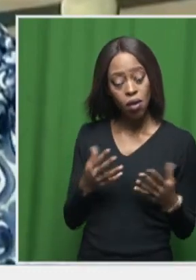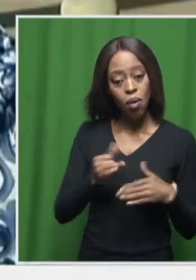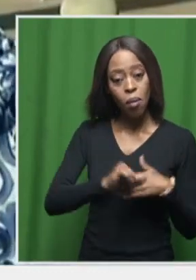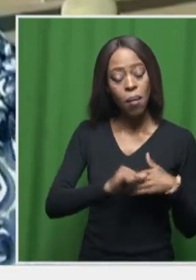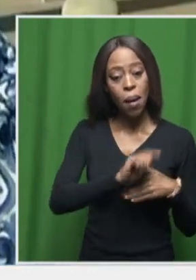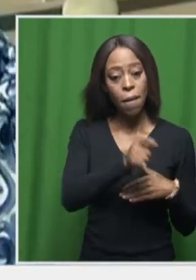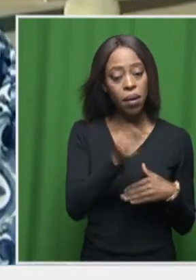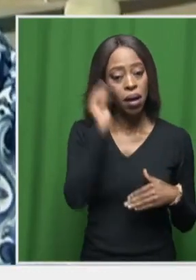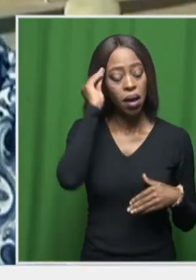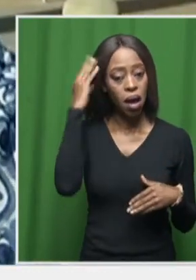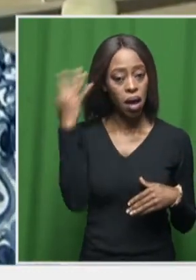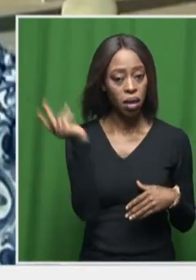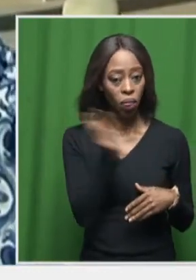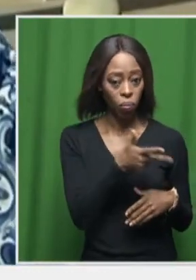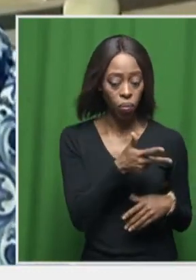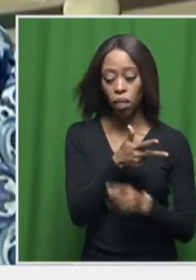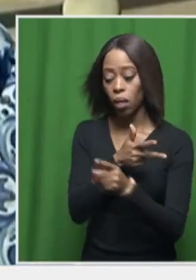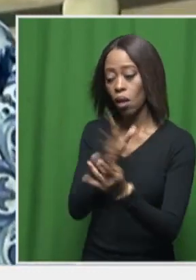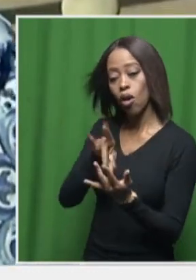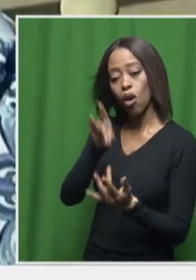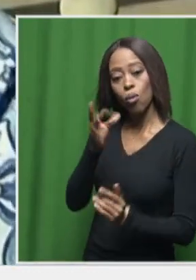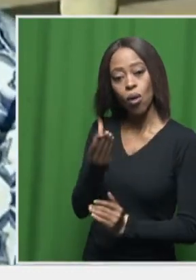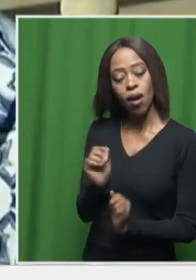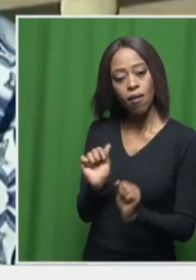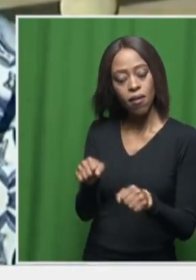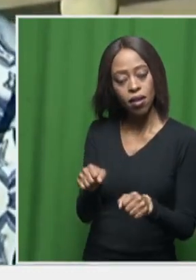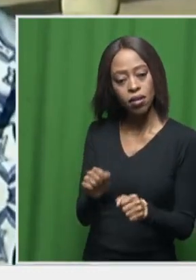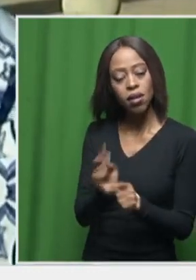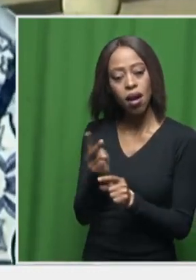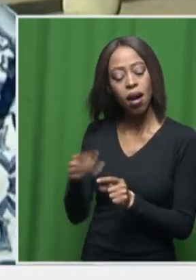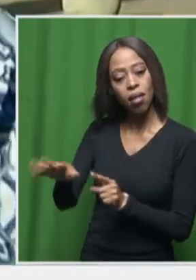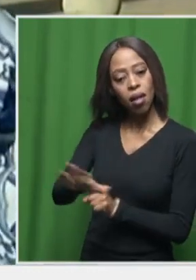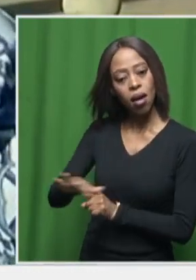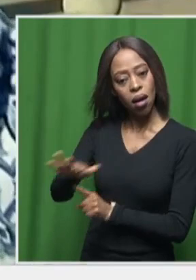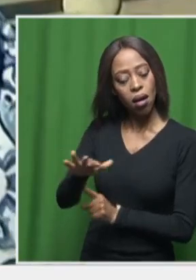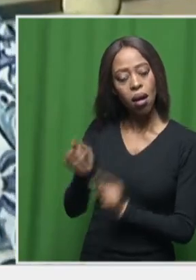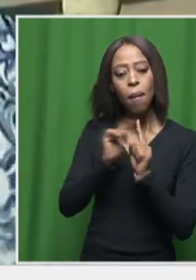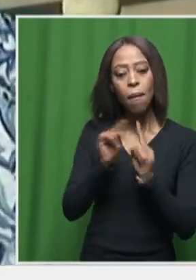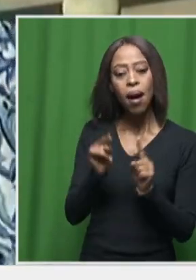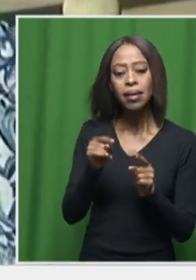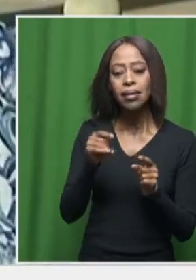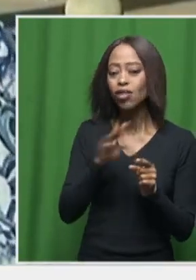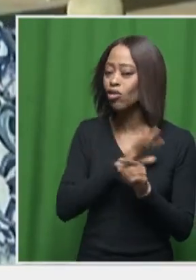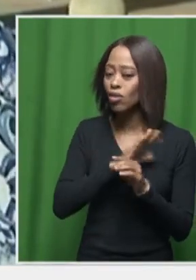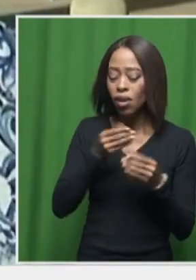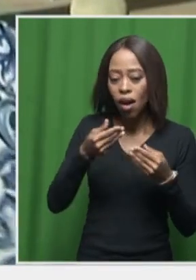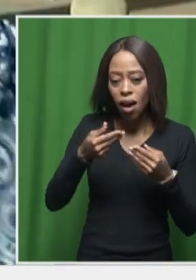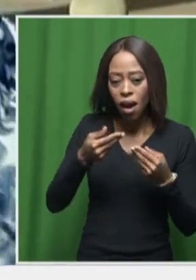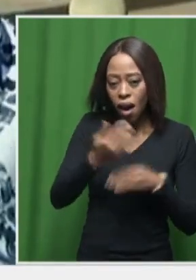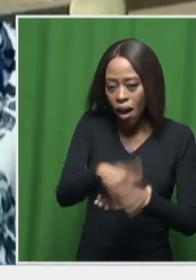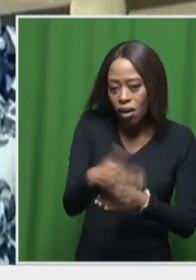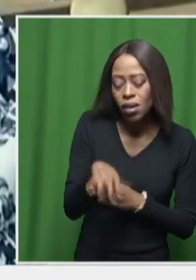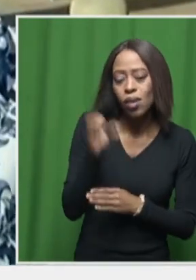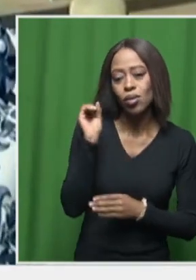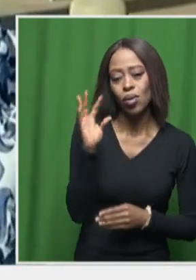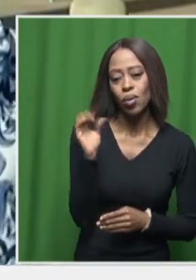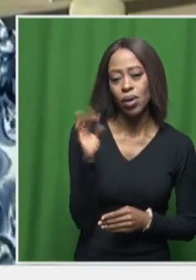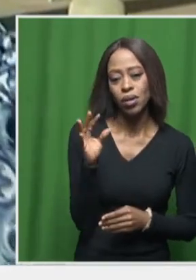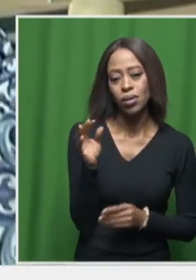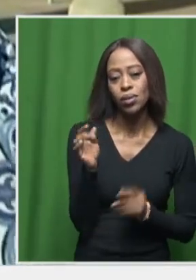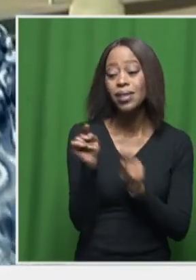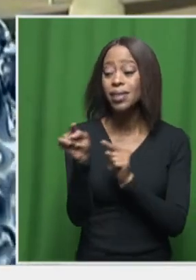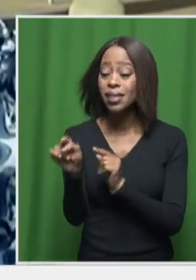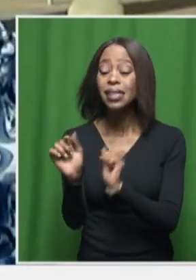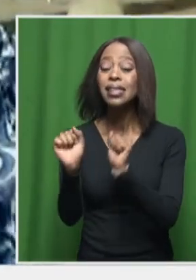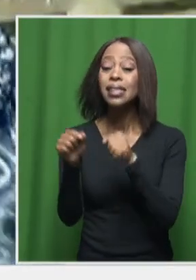not interested in rental, then there's an option for you, yes, in other spaces, but it's not within Soweto because there isn't space. For that one that is